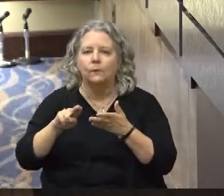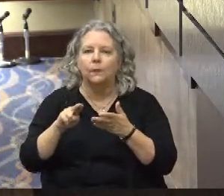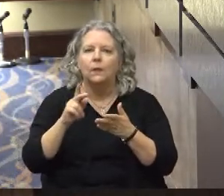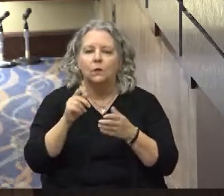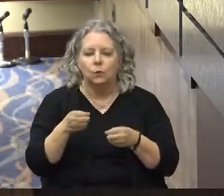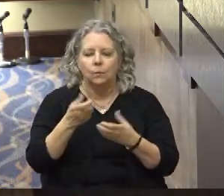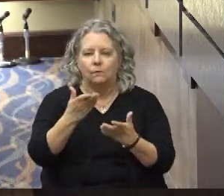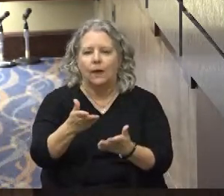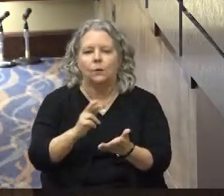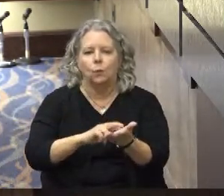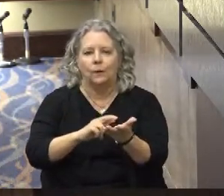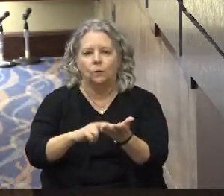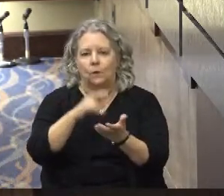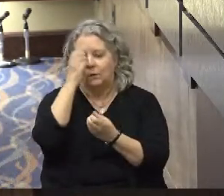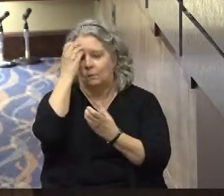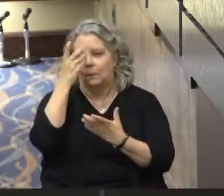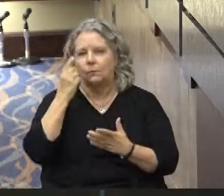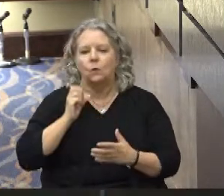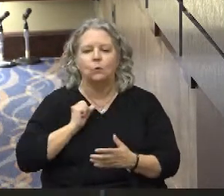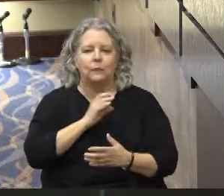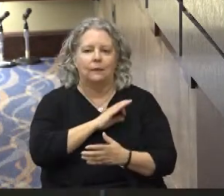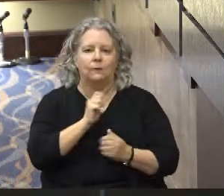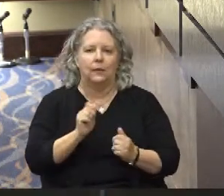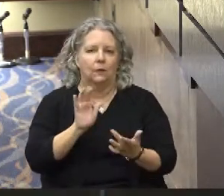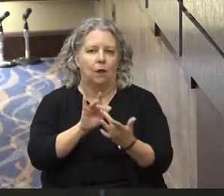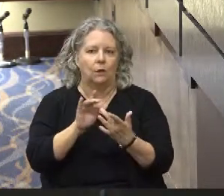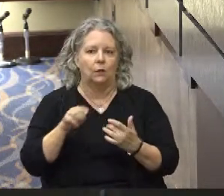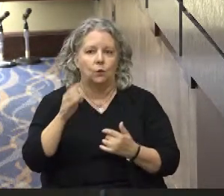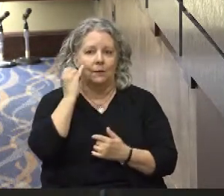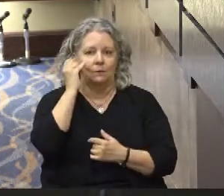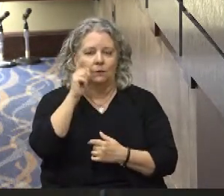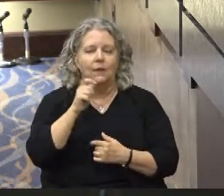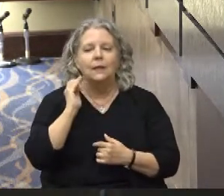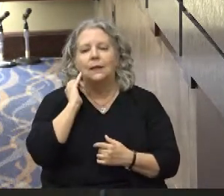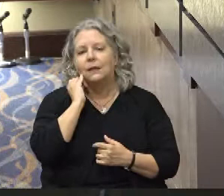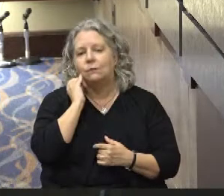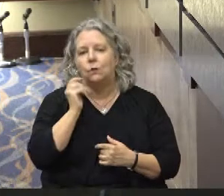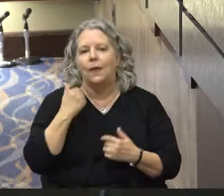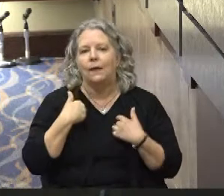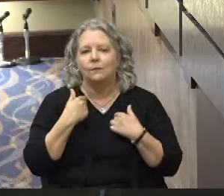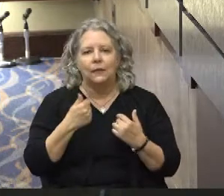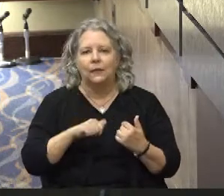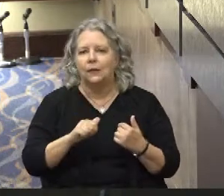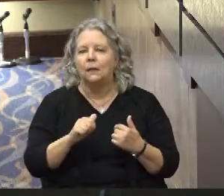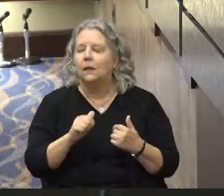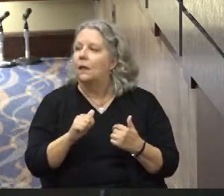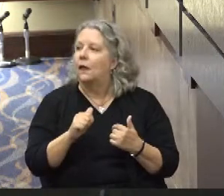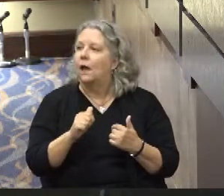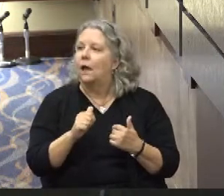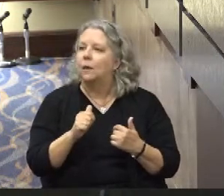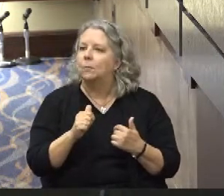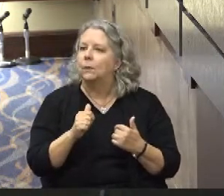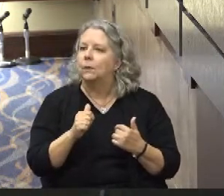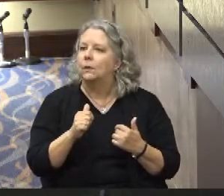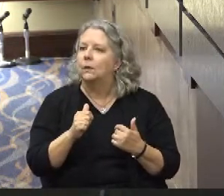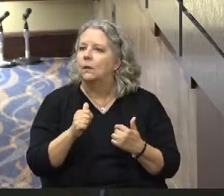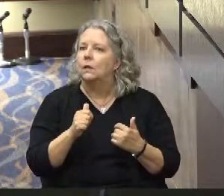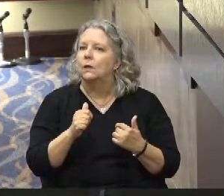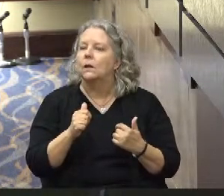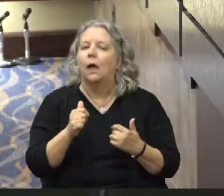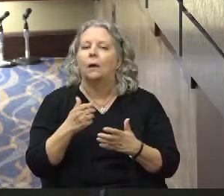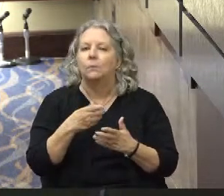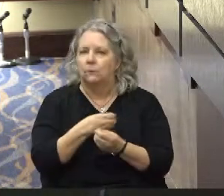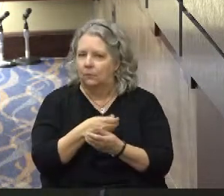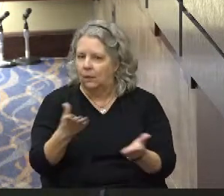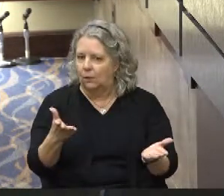so that staff can contact you if necessary. If you have handouts, please let us know at the beginning of your presentation, and staff will distribute those to council. And if